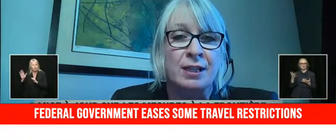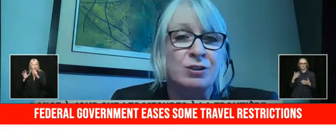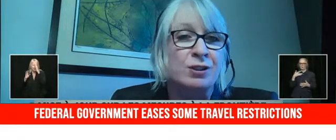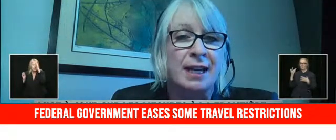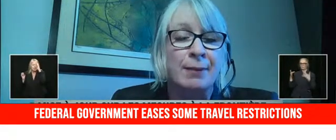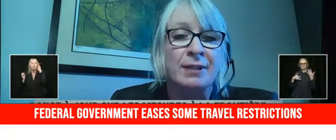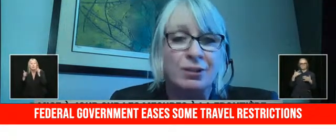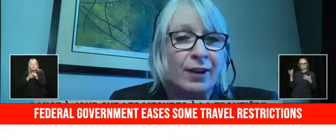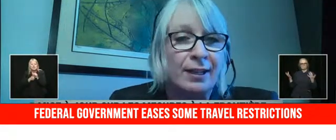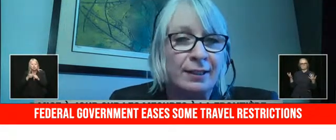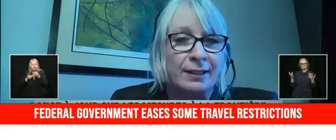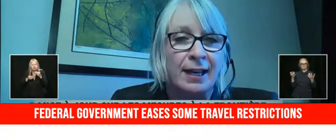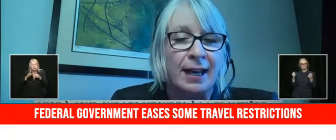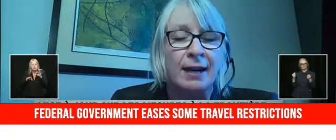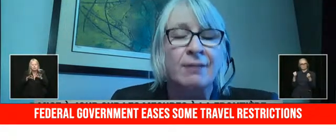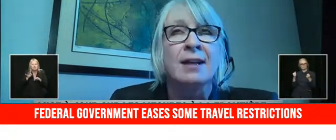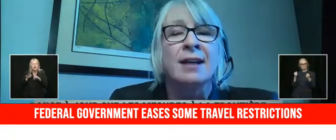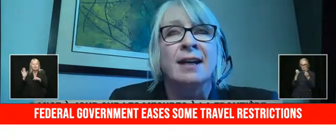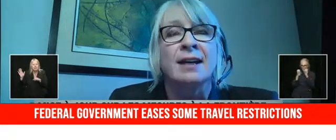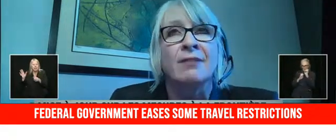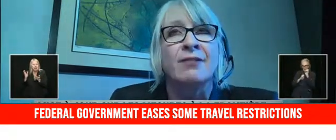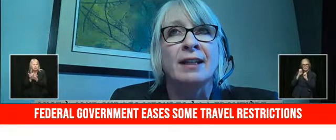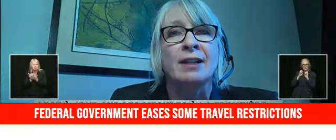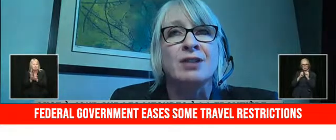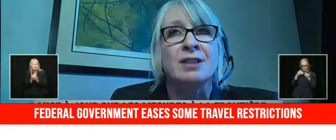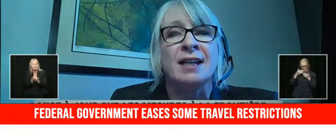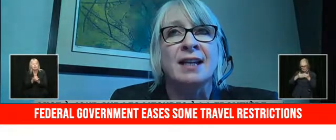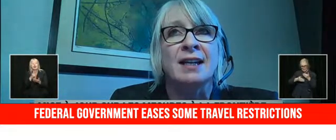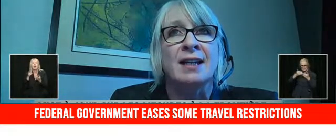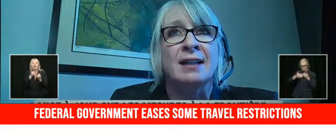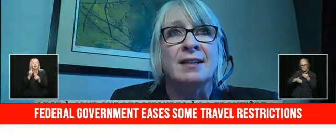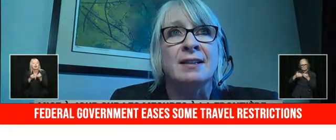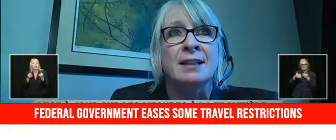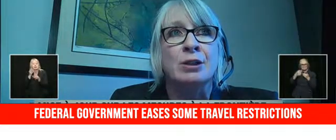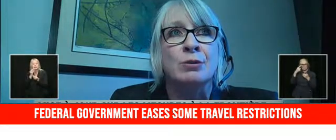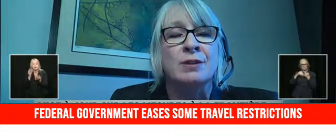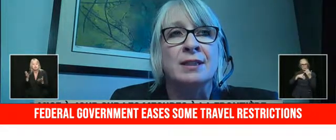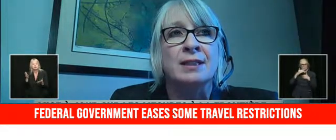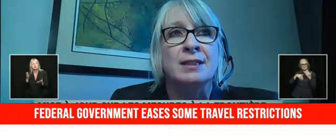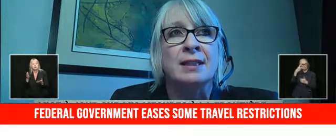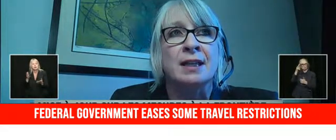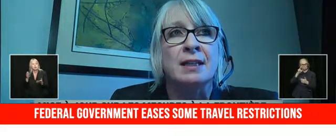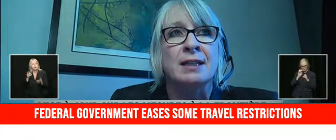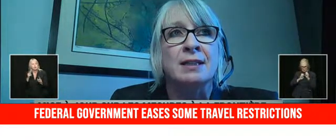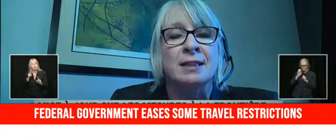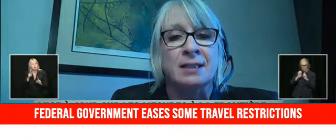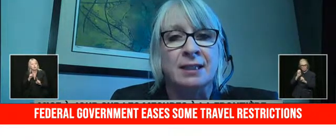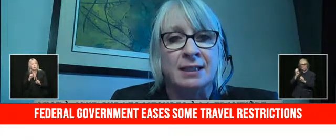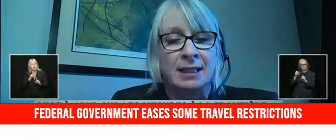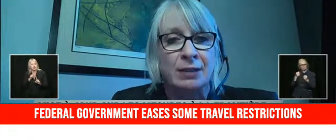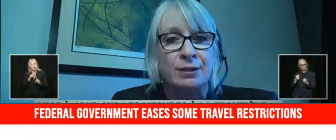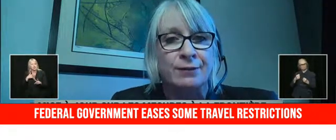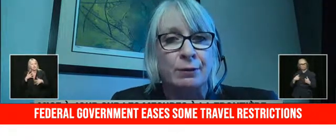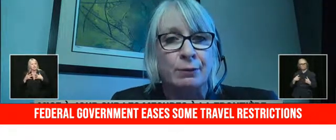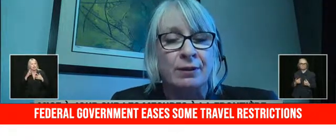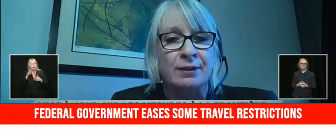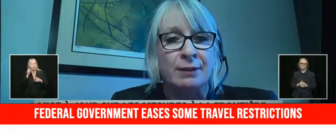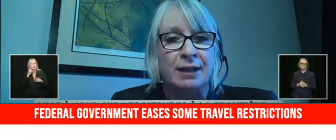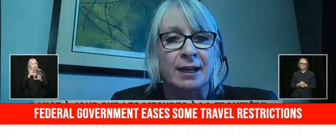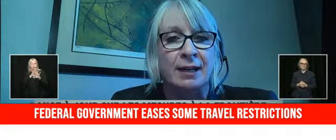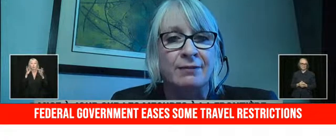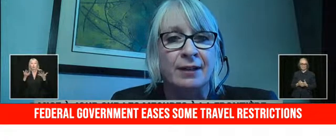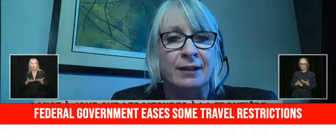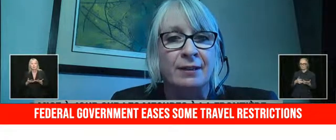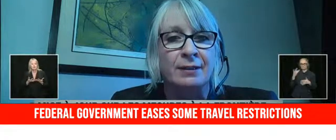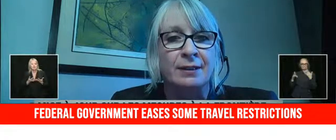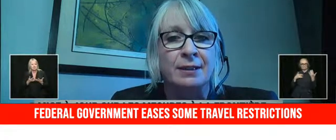each step and each finding that they have. And finally, I'll just say, this is exciting news for the world that